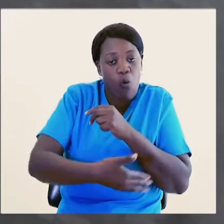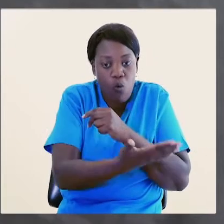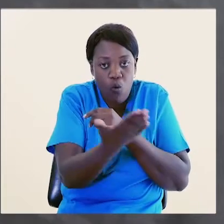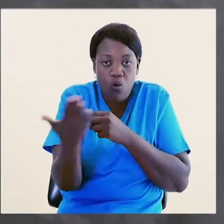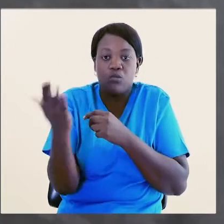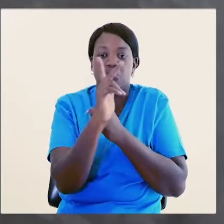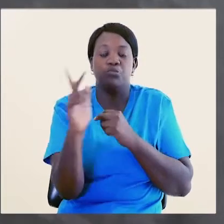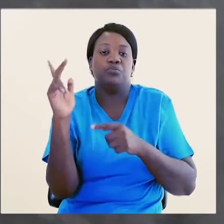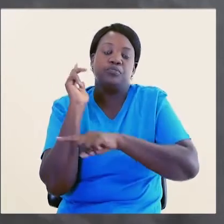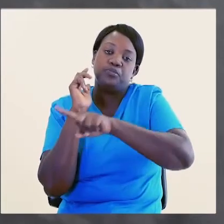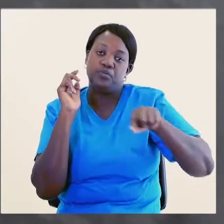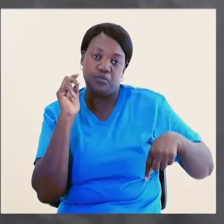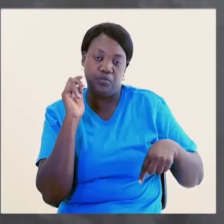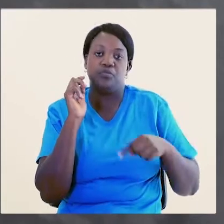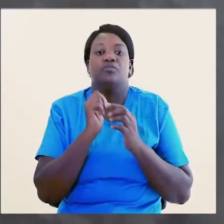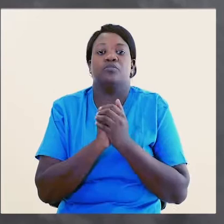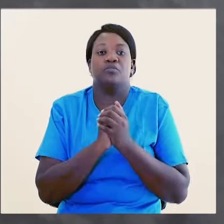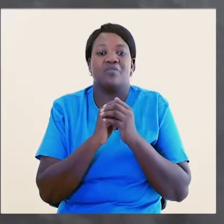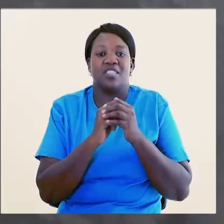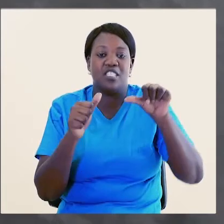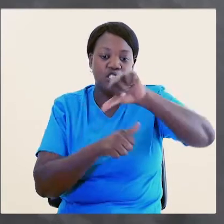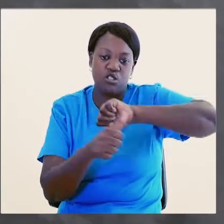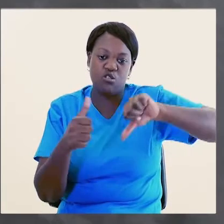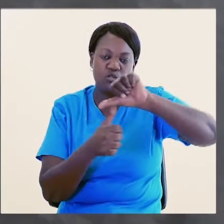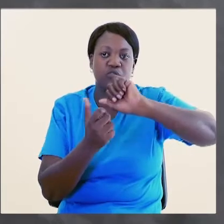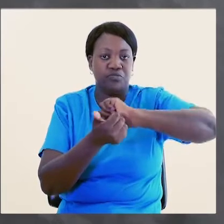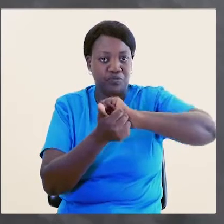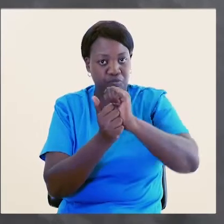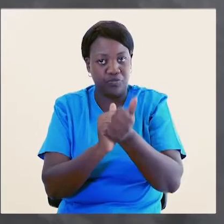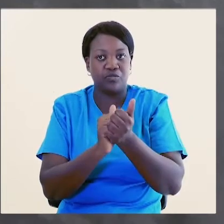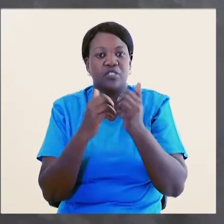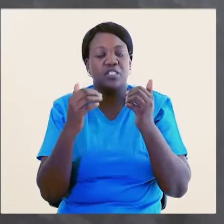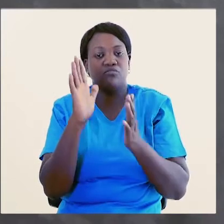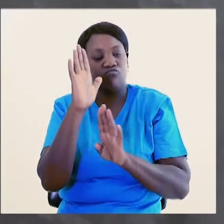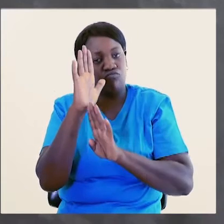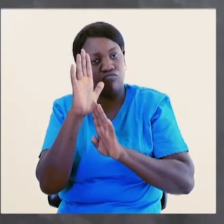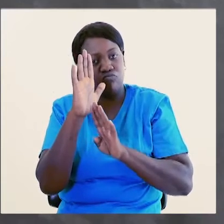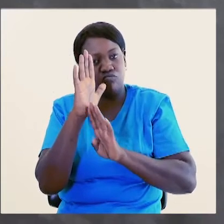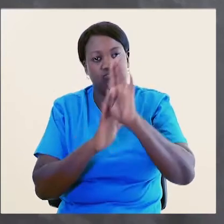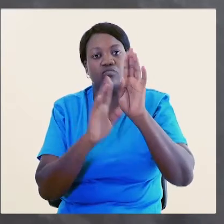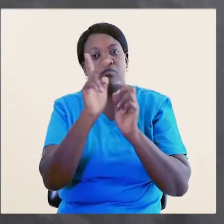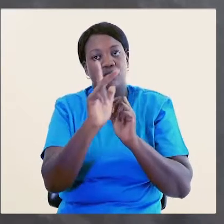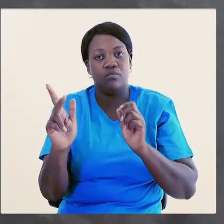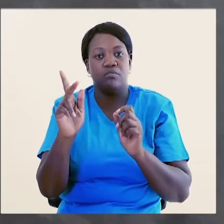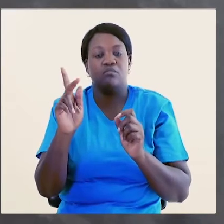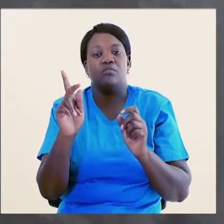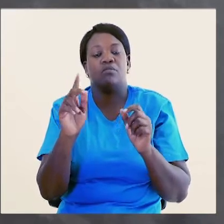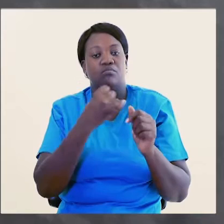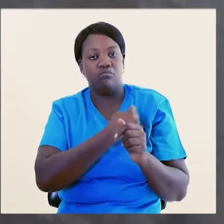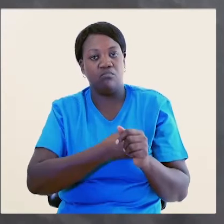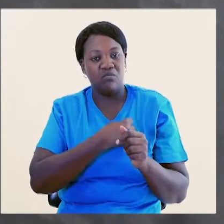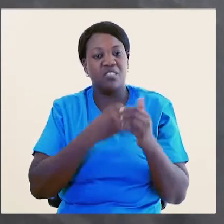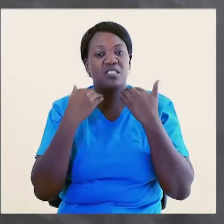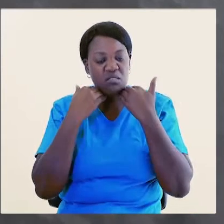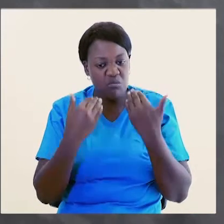people in a country. Social changes, improving people's quality of life. It is important for people to have